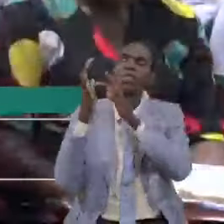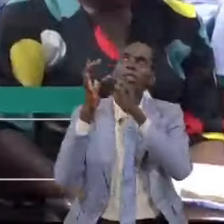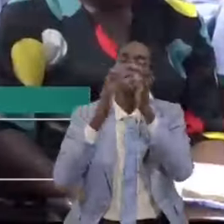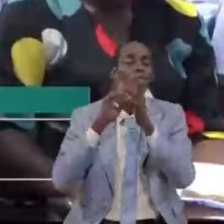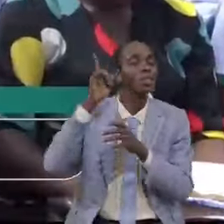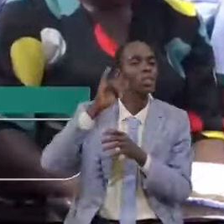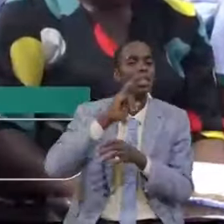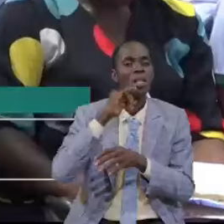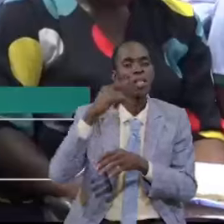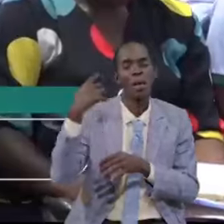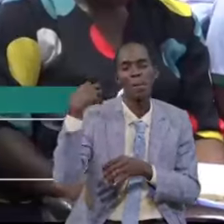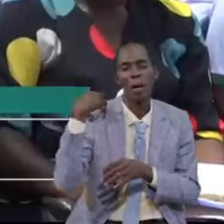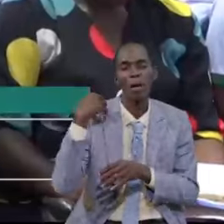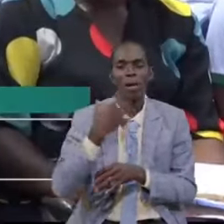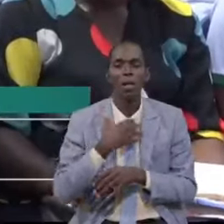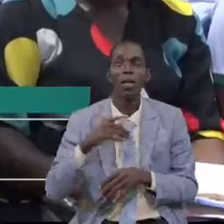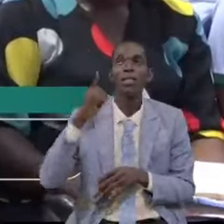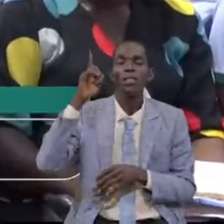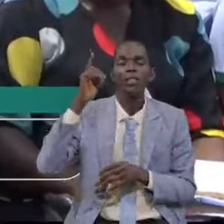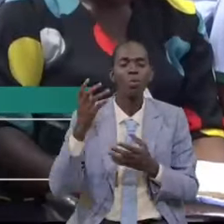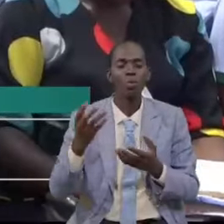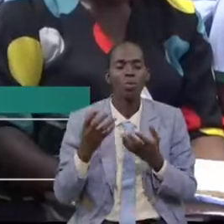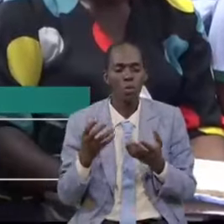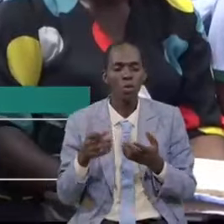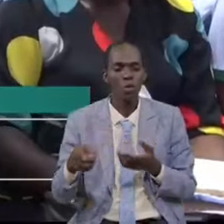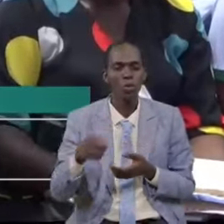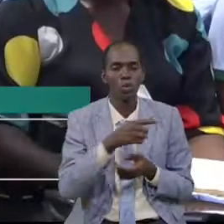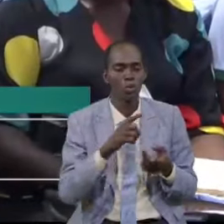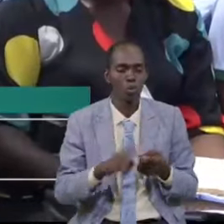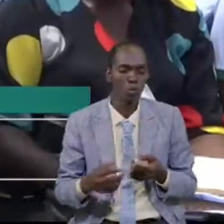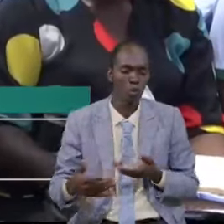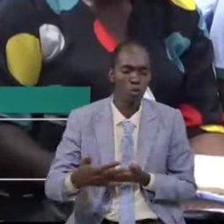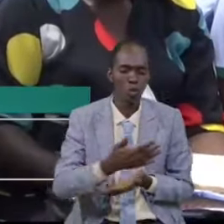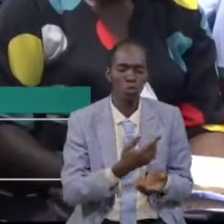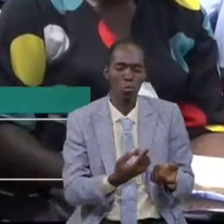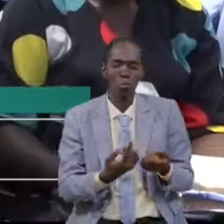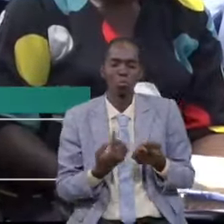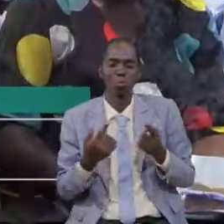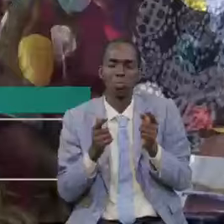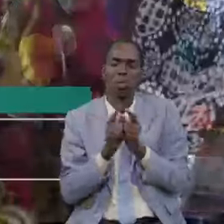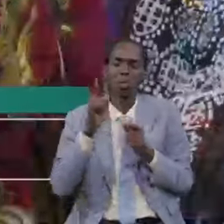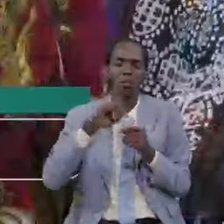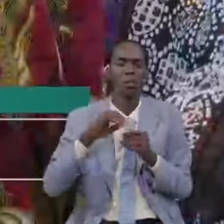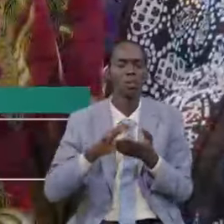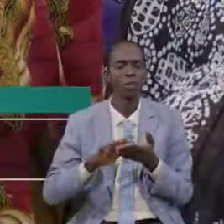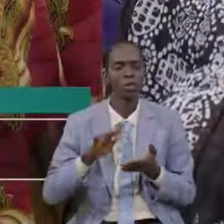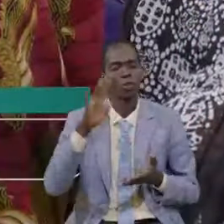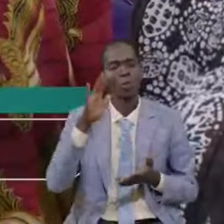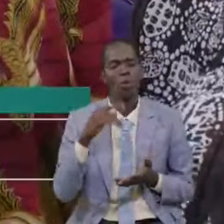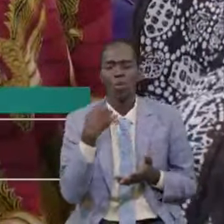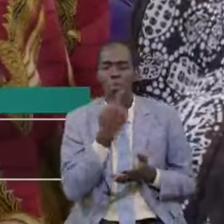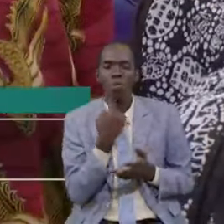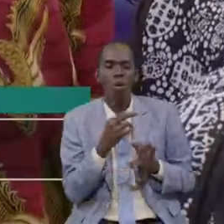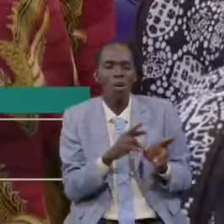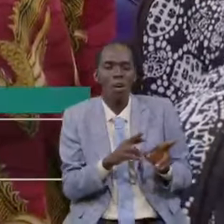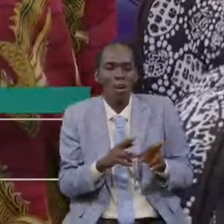on to glory, all you need to do is come by the side of the master, who already has walked